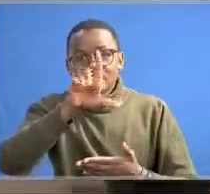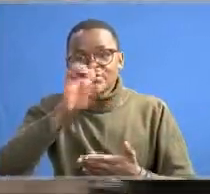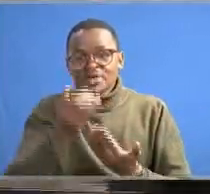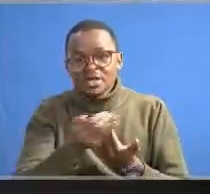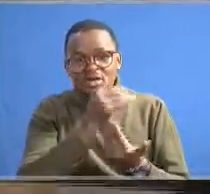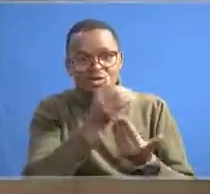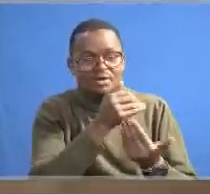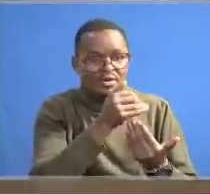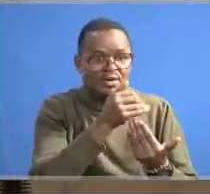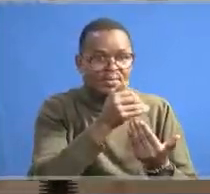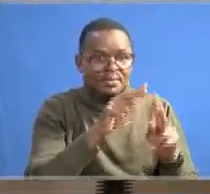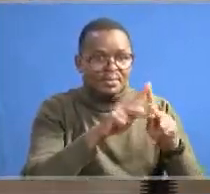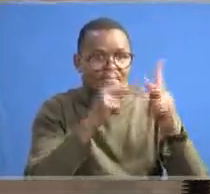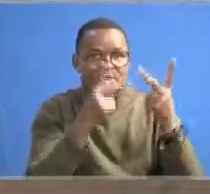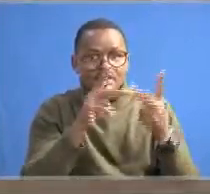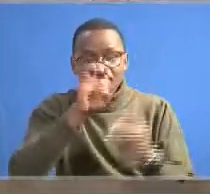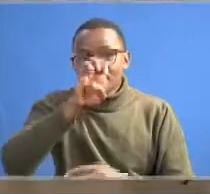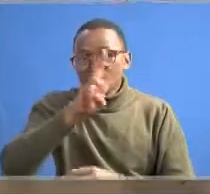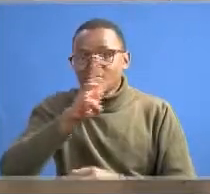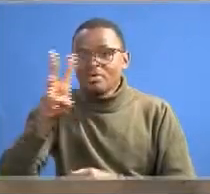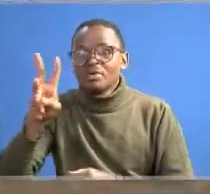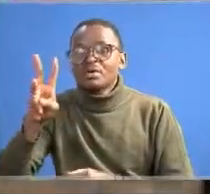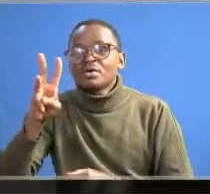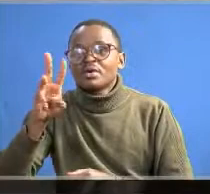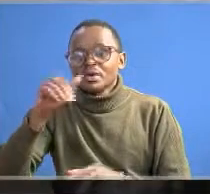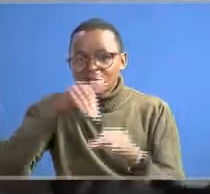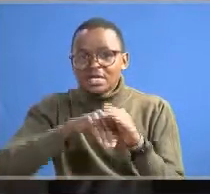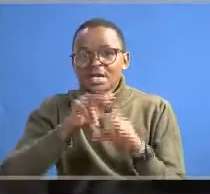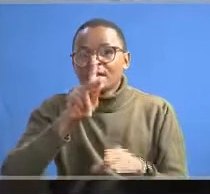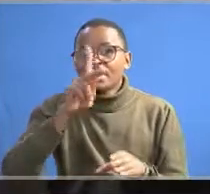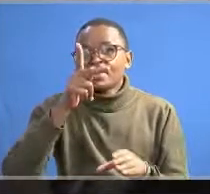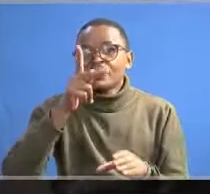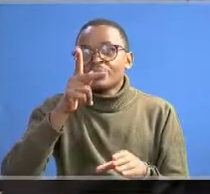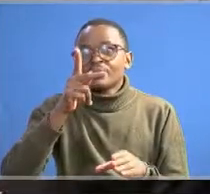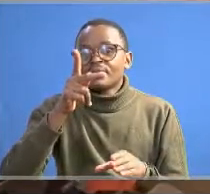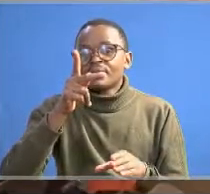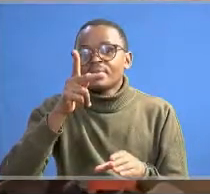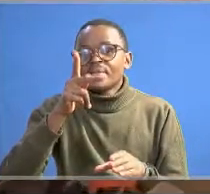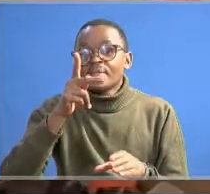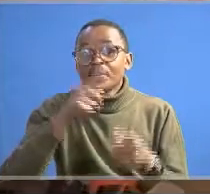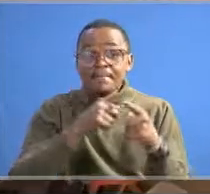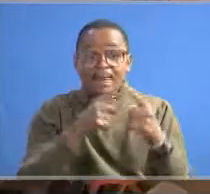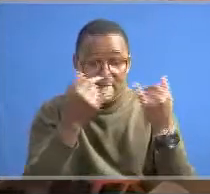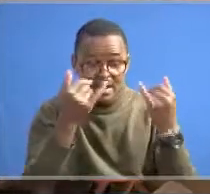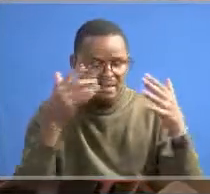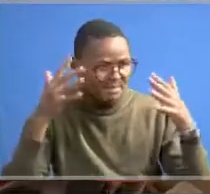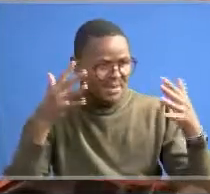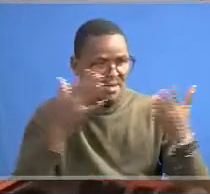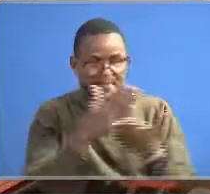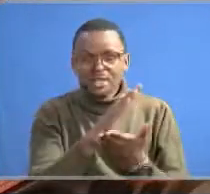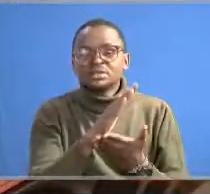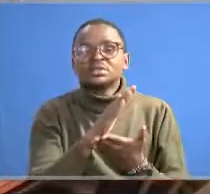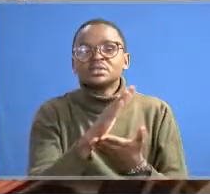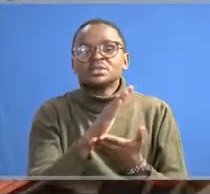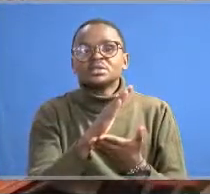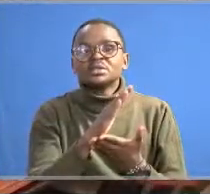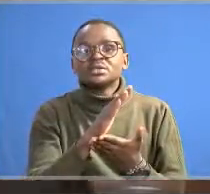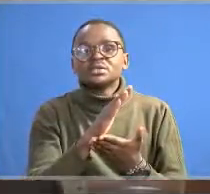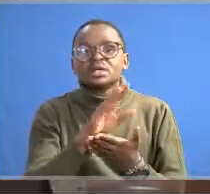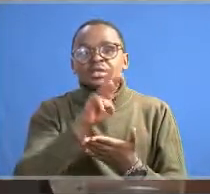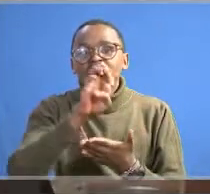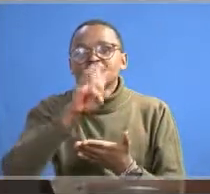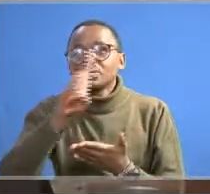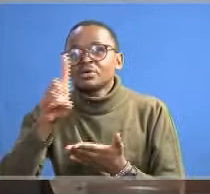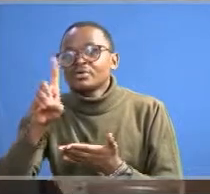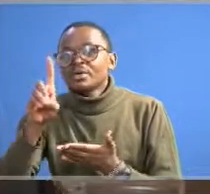them at a place called e-waste. It's in Kenya. Bearings we buy, but now the big part of the whole printer,